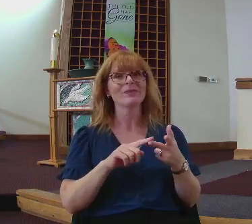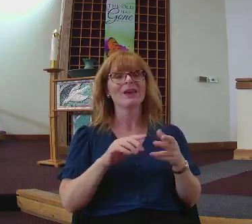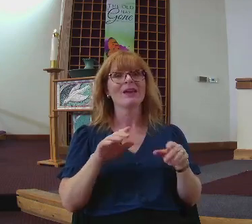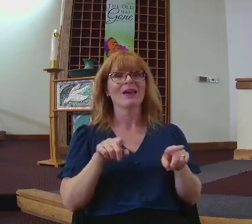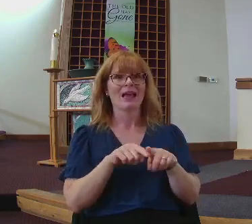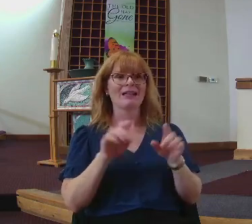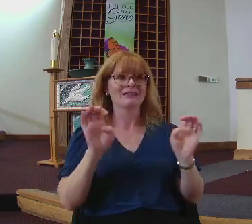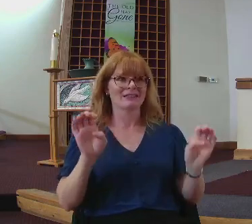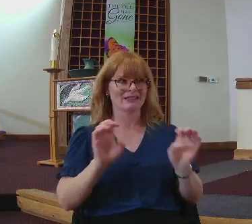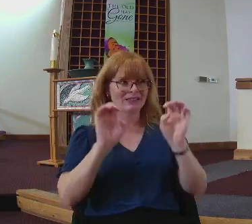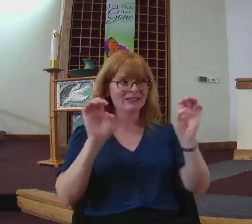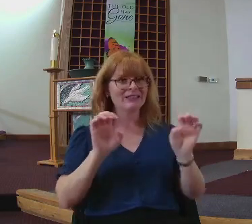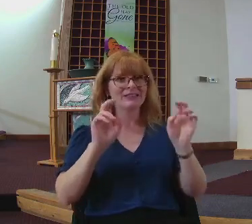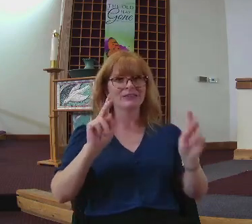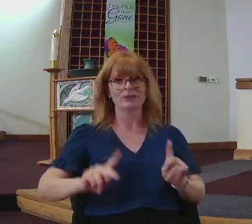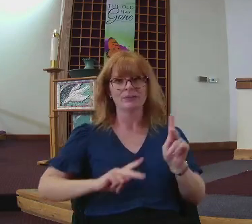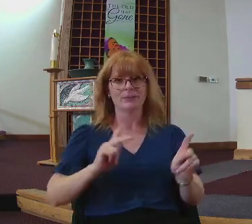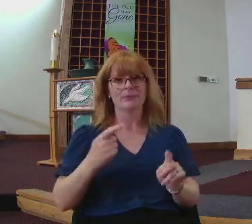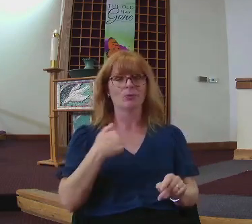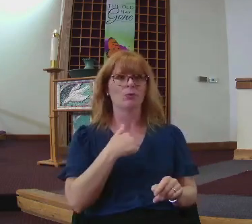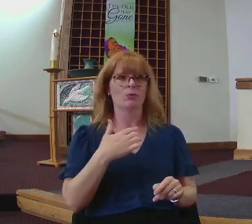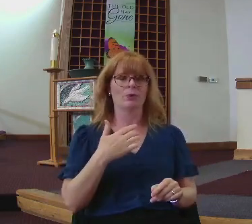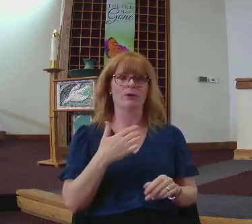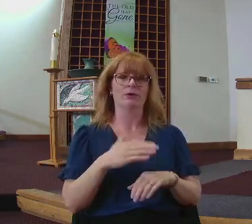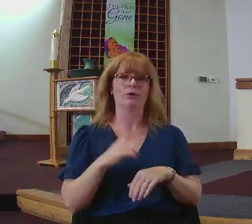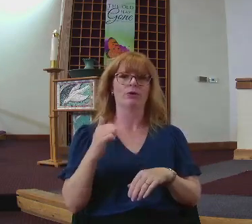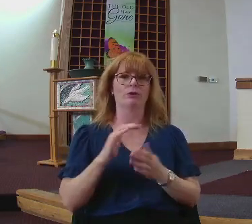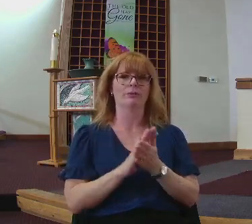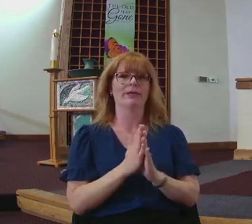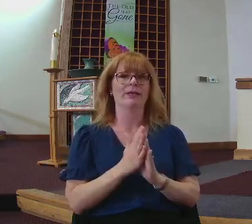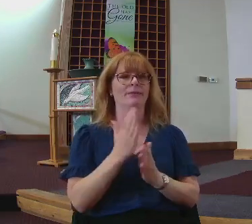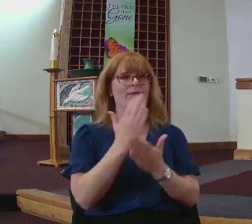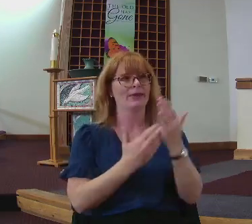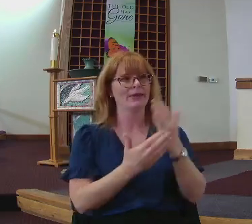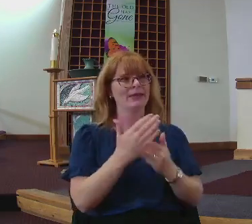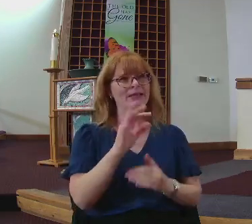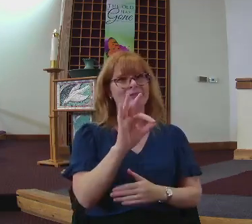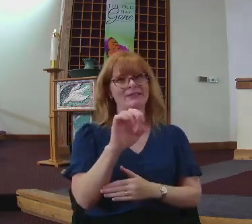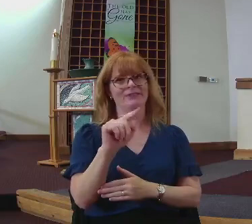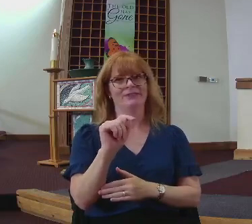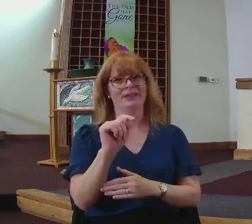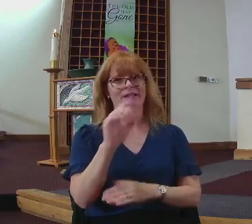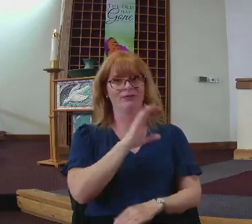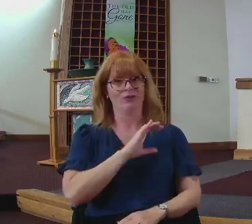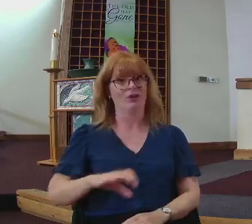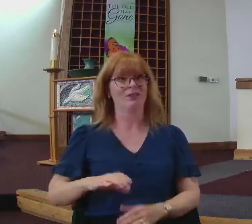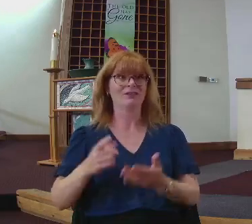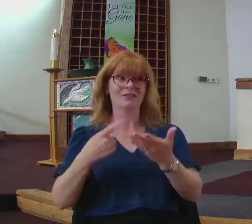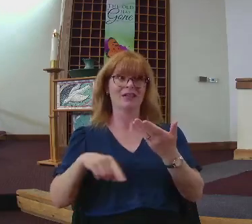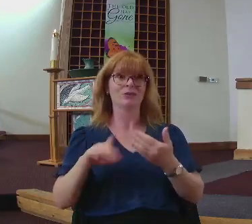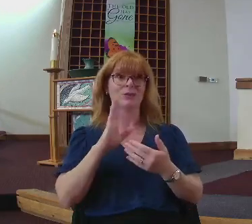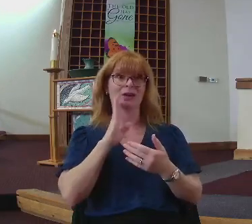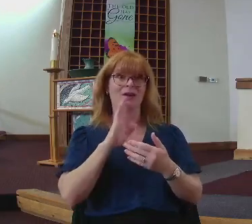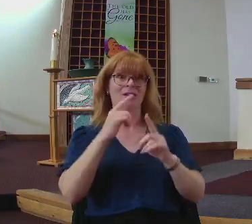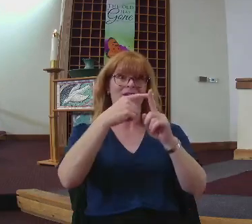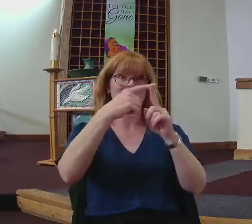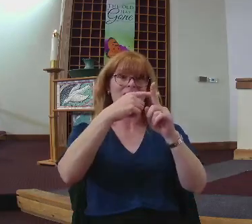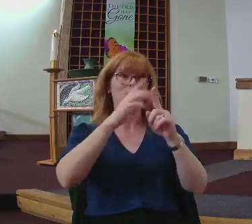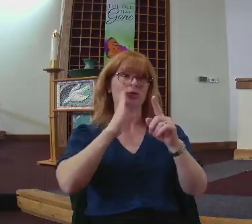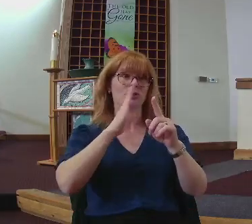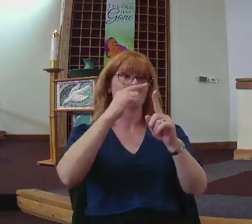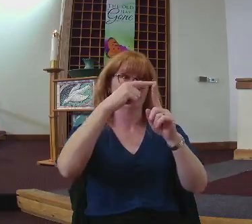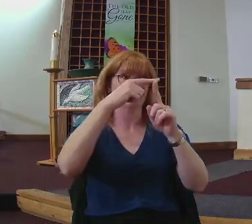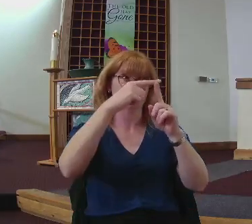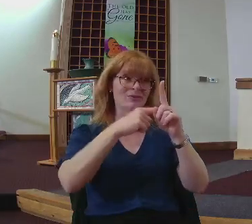we believe that we are called to be the hands and feet of Christ in this world. And it's going to get cold this next week. And we may or